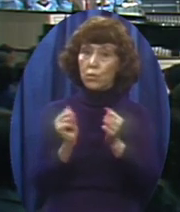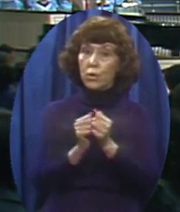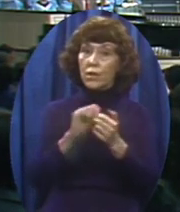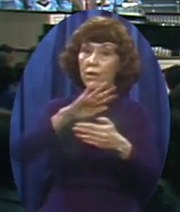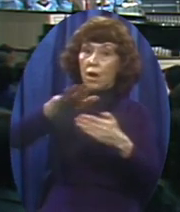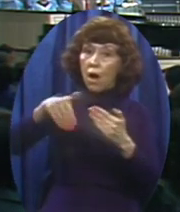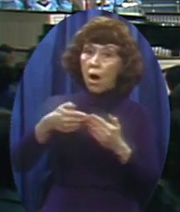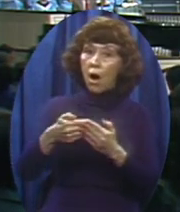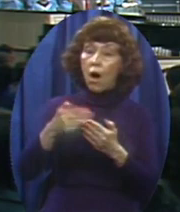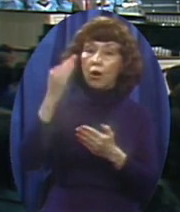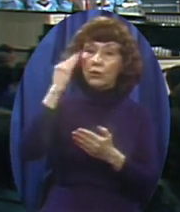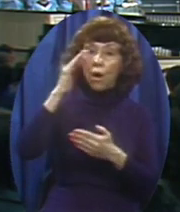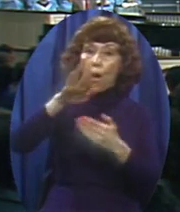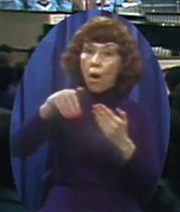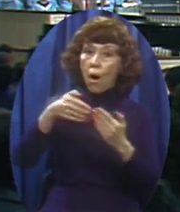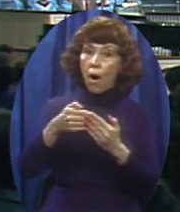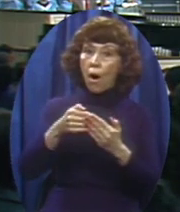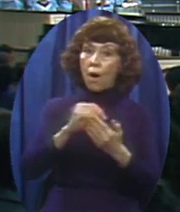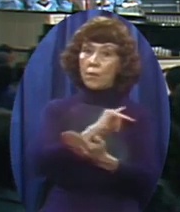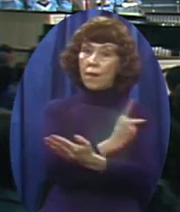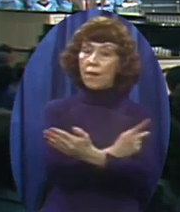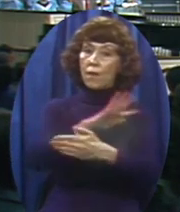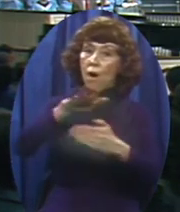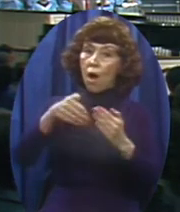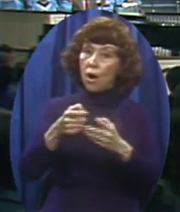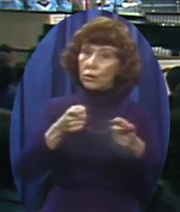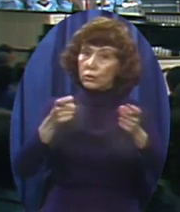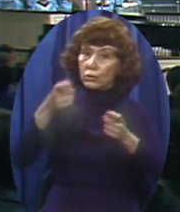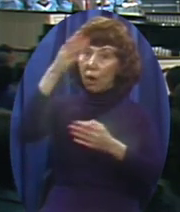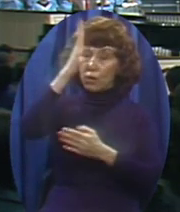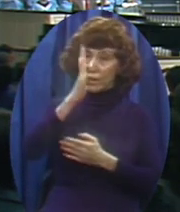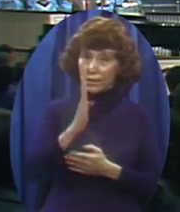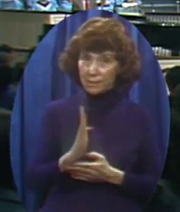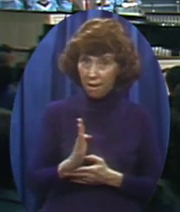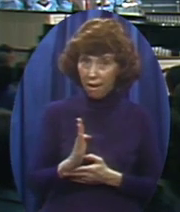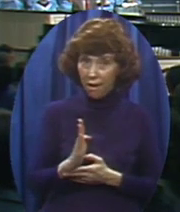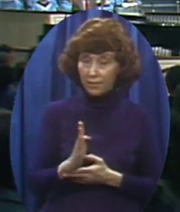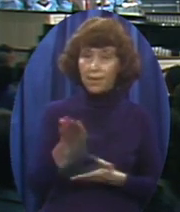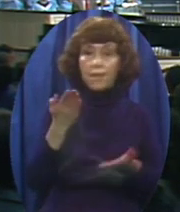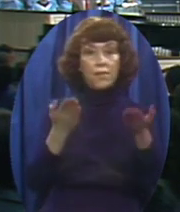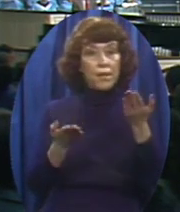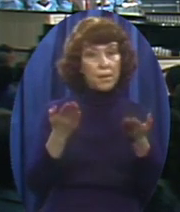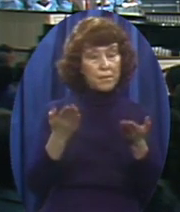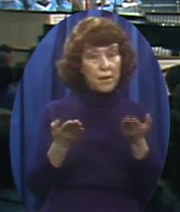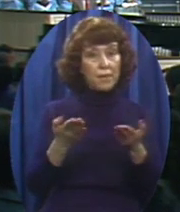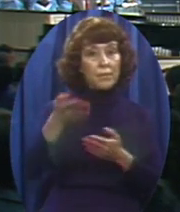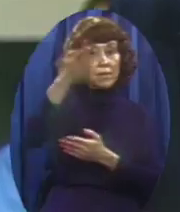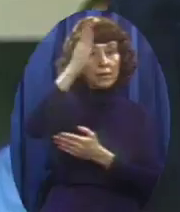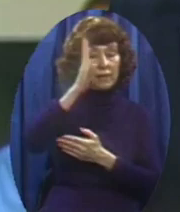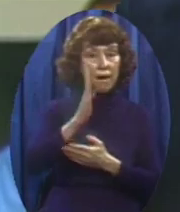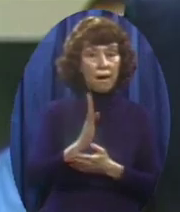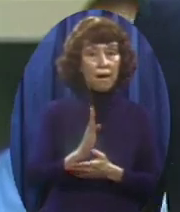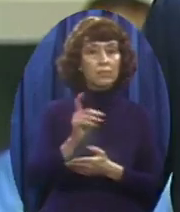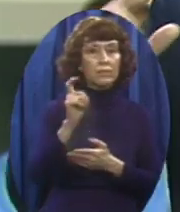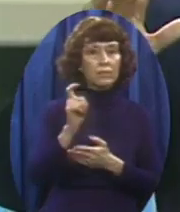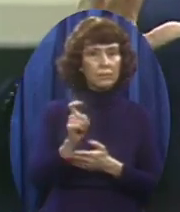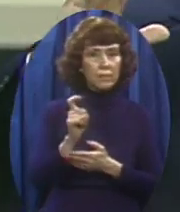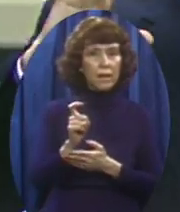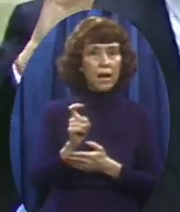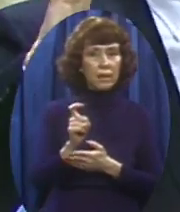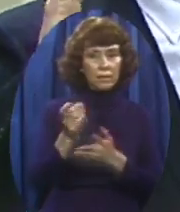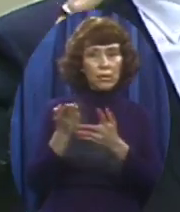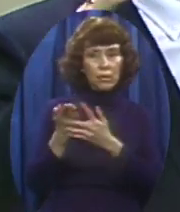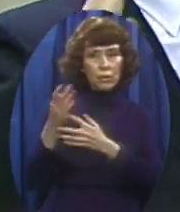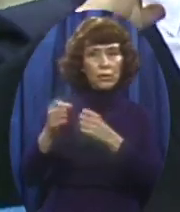to speak in an audible voice, though I've never met anyone whom I believe to have heard the audible voice of God. There could be